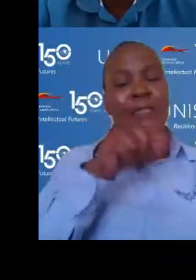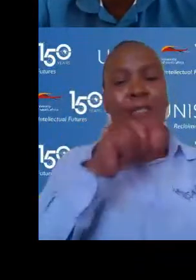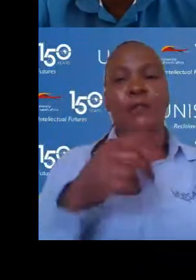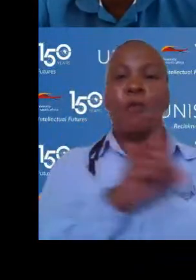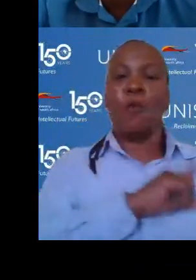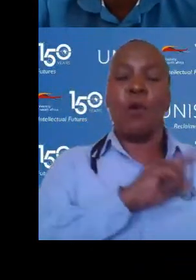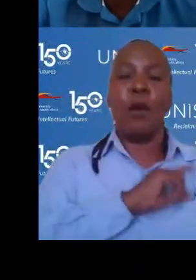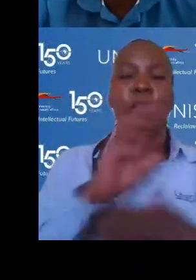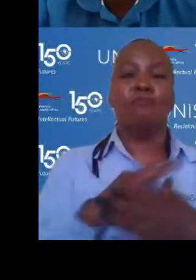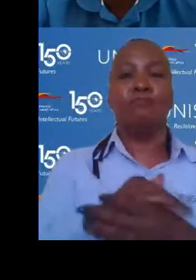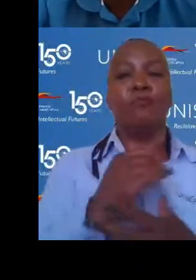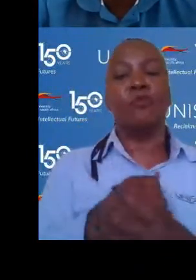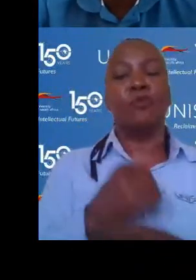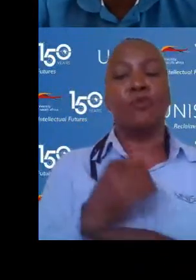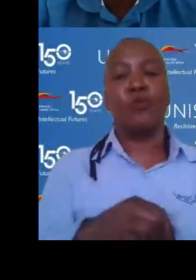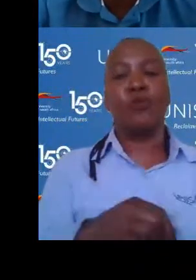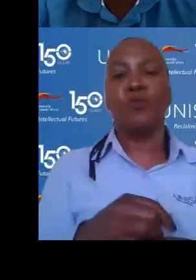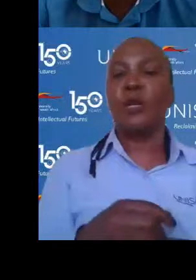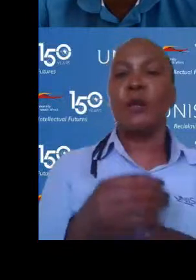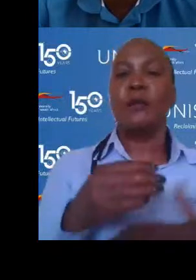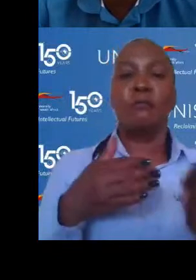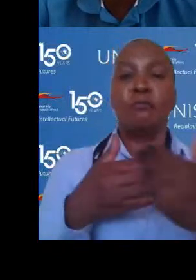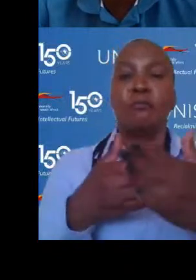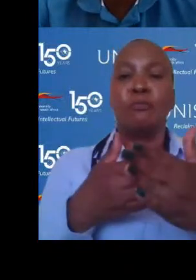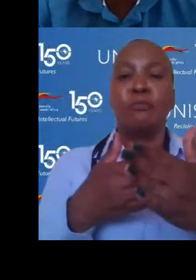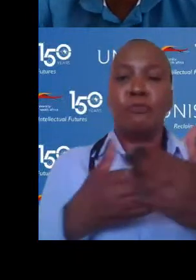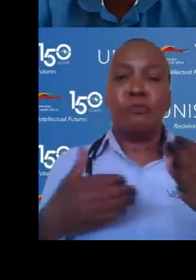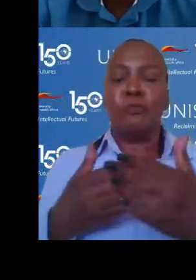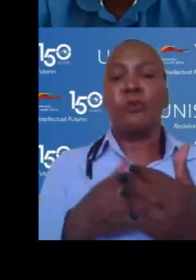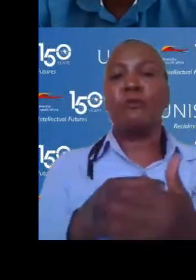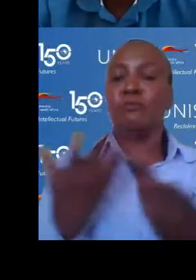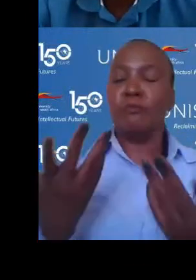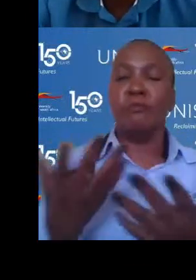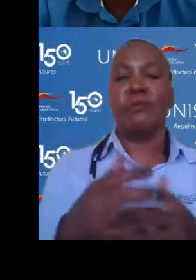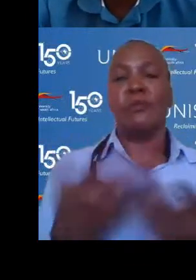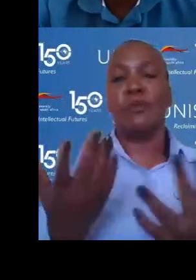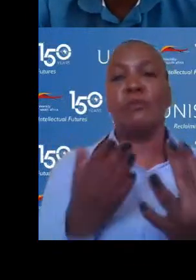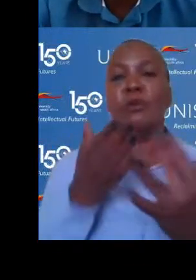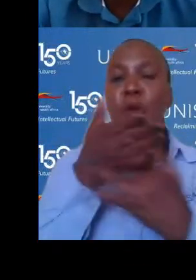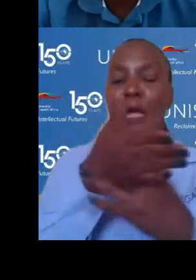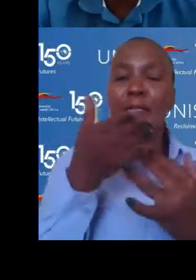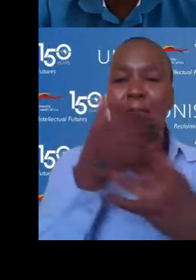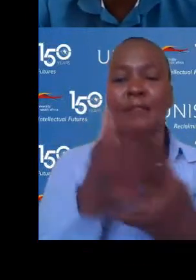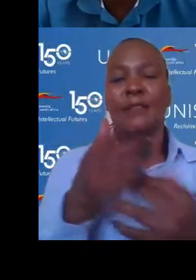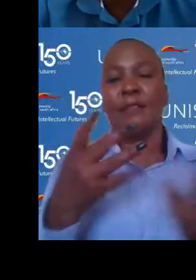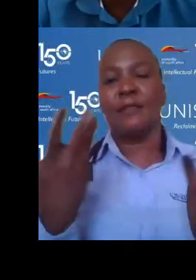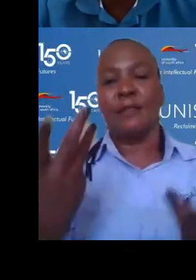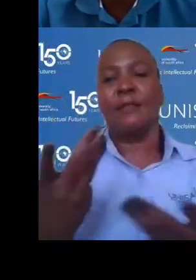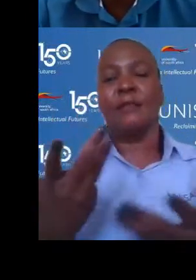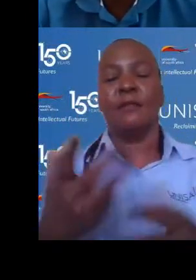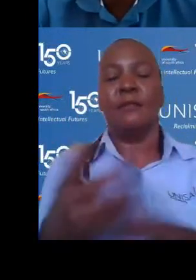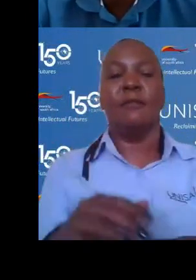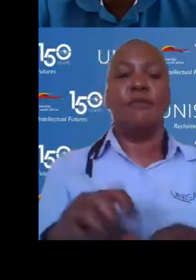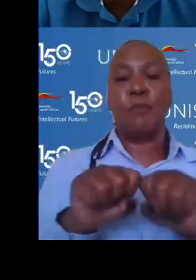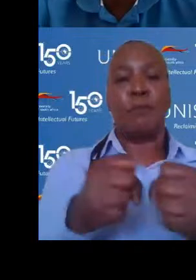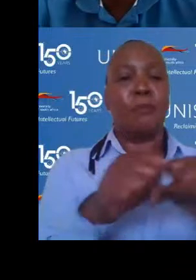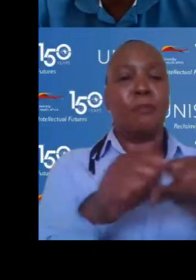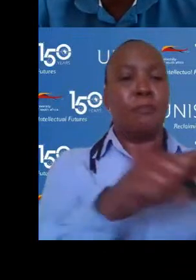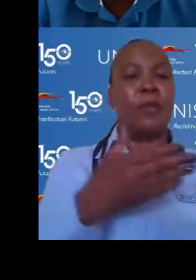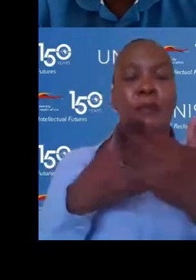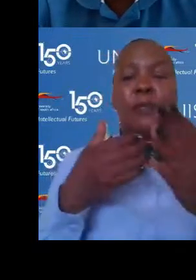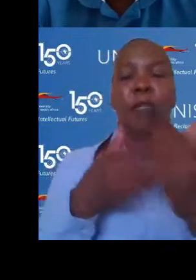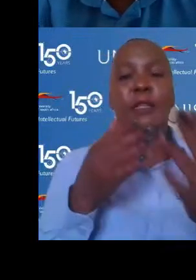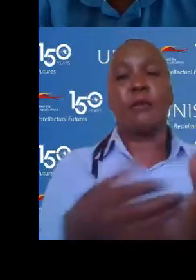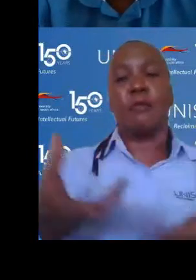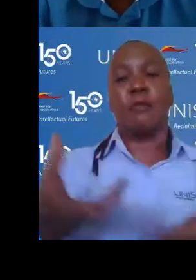can unblock whatever blockages that you come across, and you can get assistance and